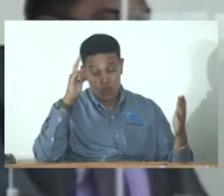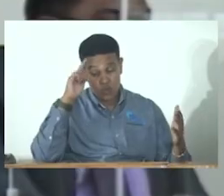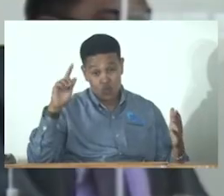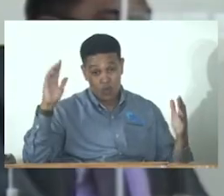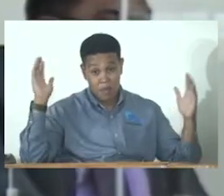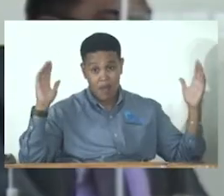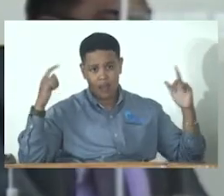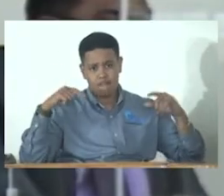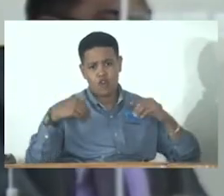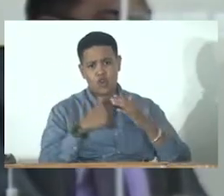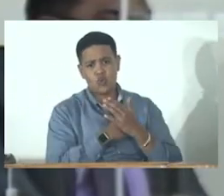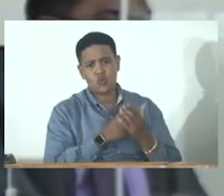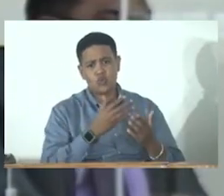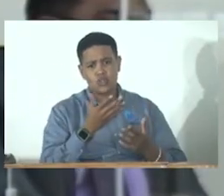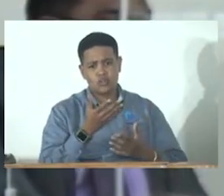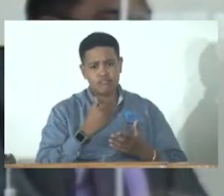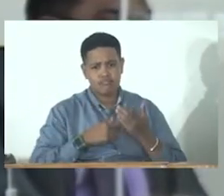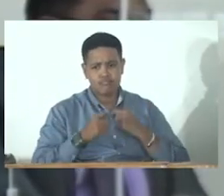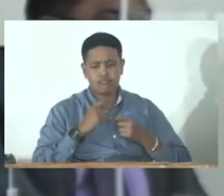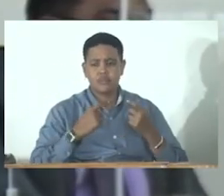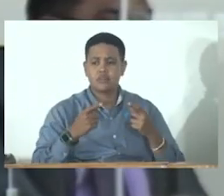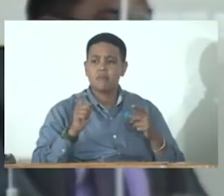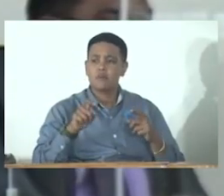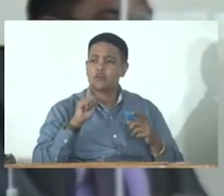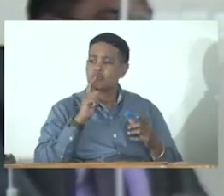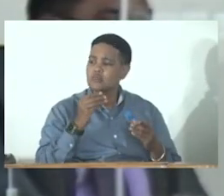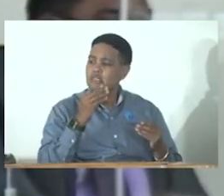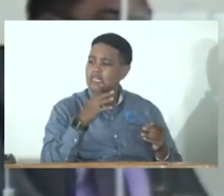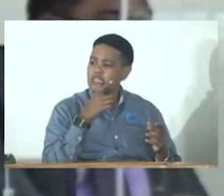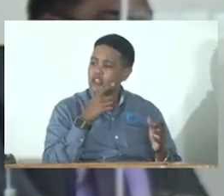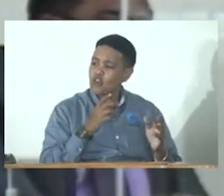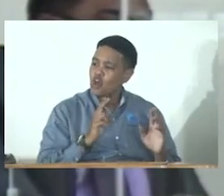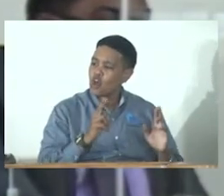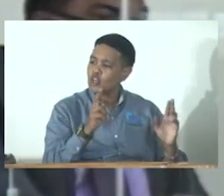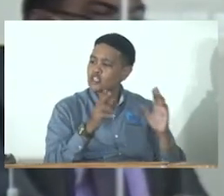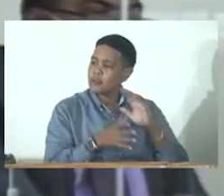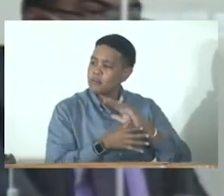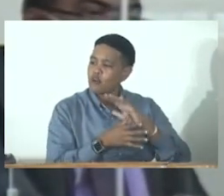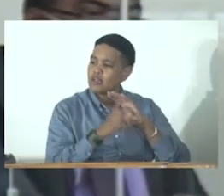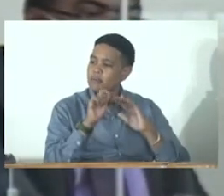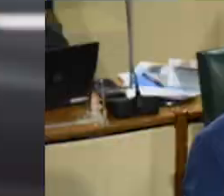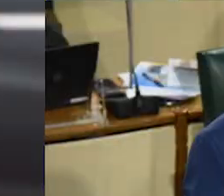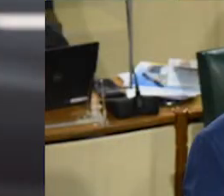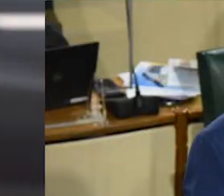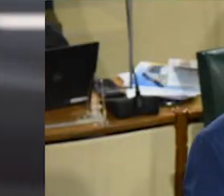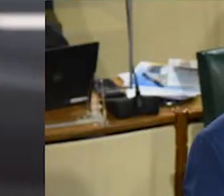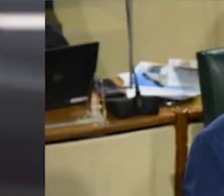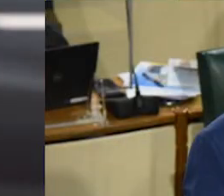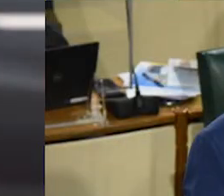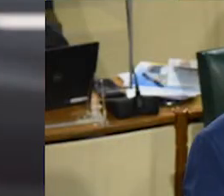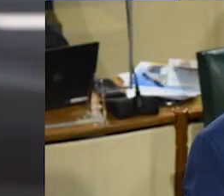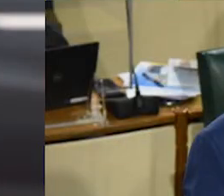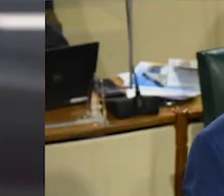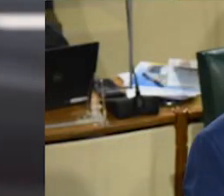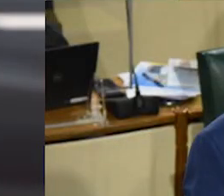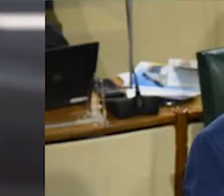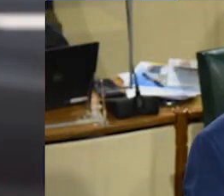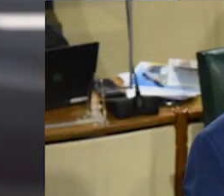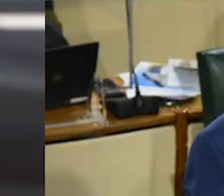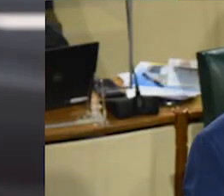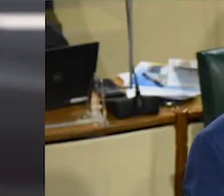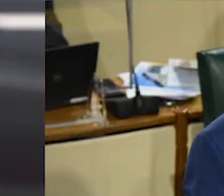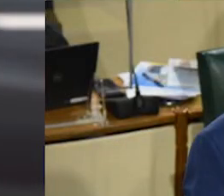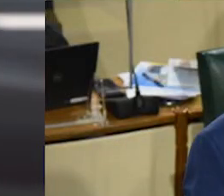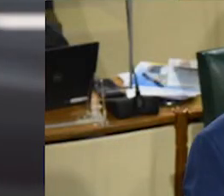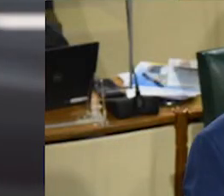contribution to the 2021-2022 sectoral debate in the House of Representatives on Tuesday. Minister Vaz says the GPE is